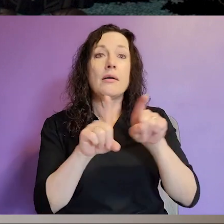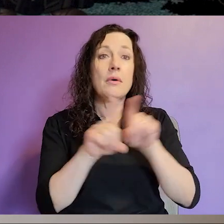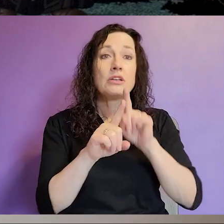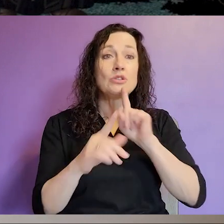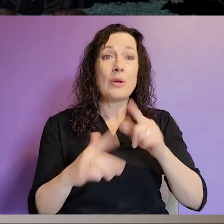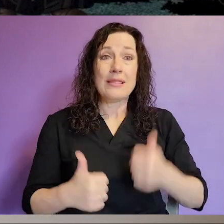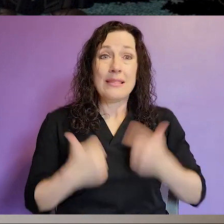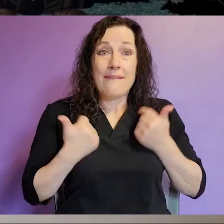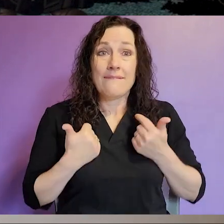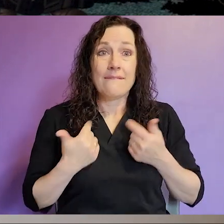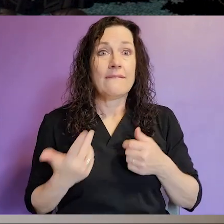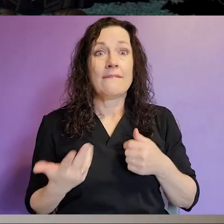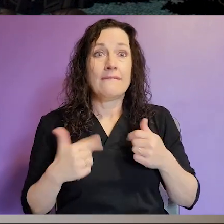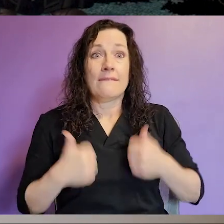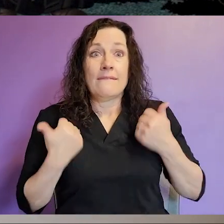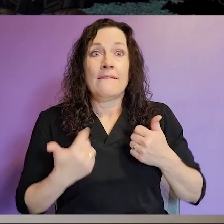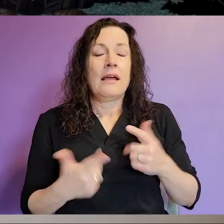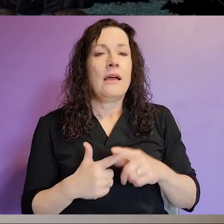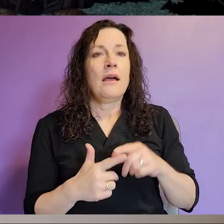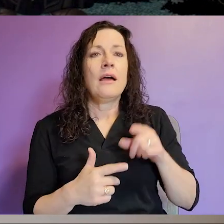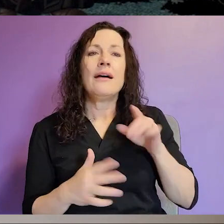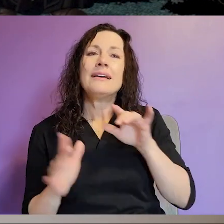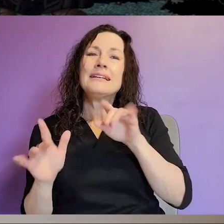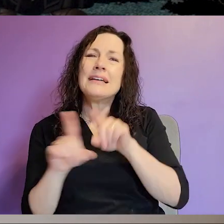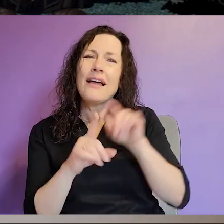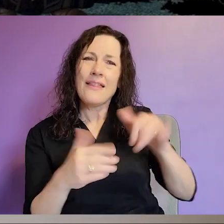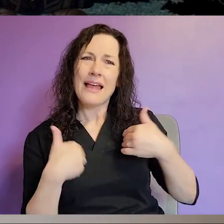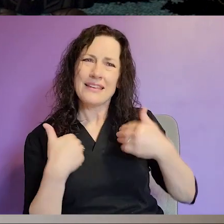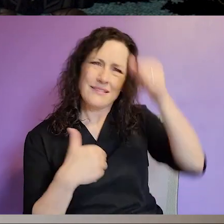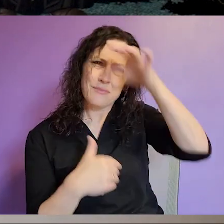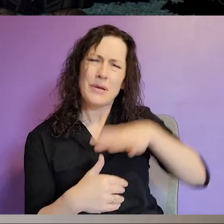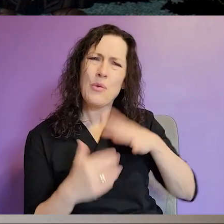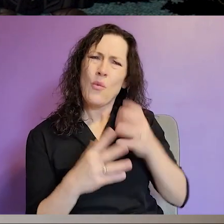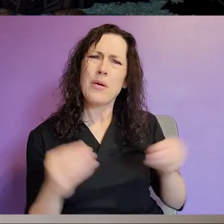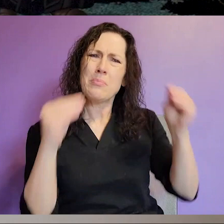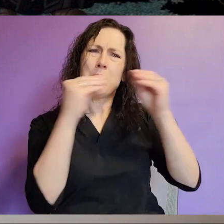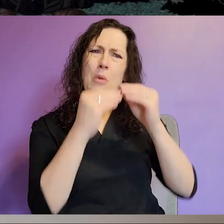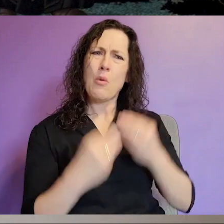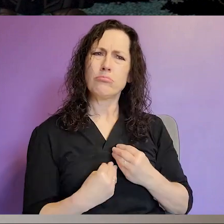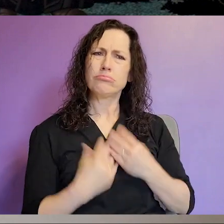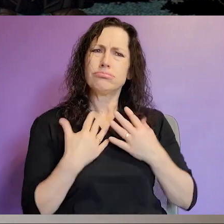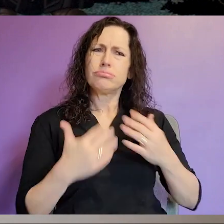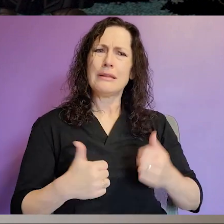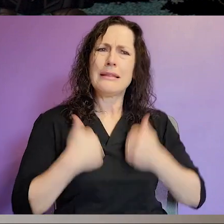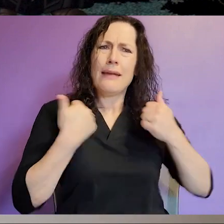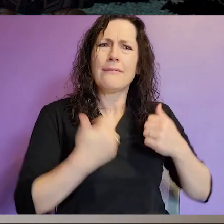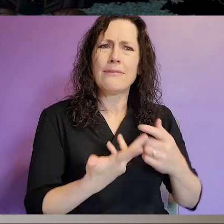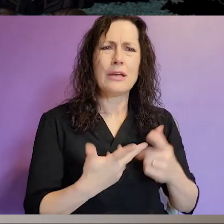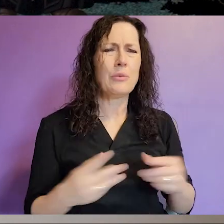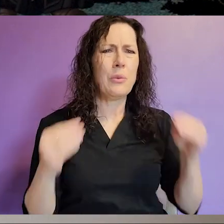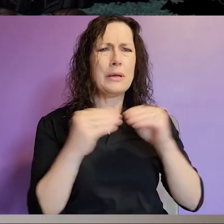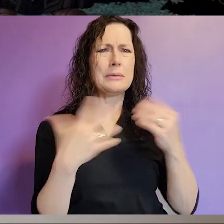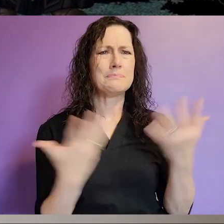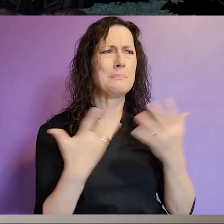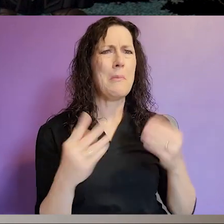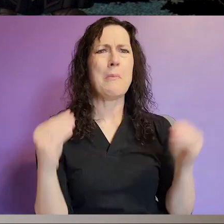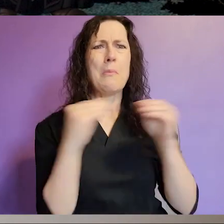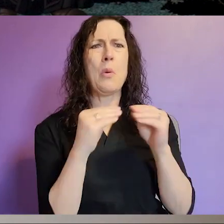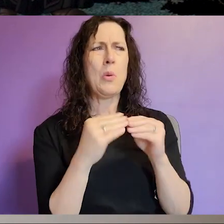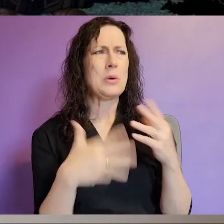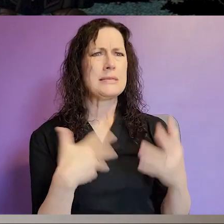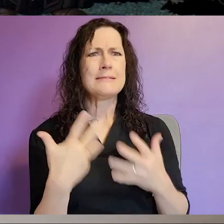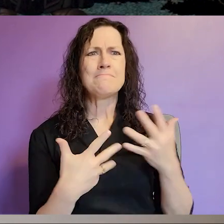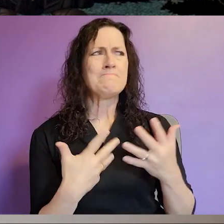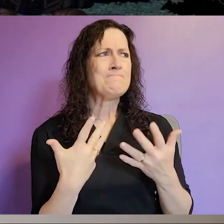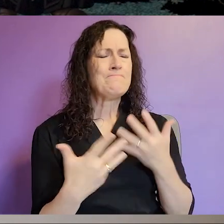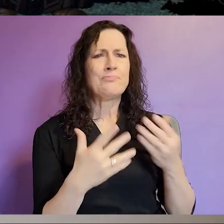am the life. And this young man really wanted life. He wanted more life than he had been living as a student